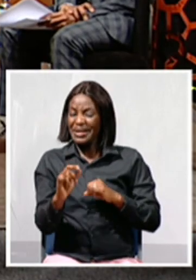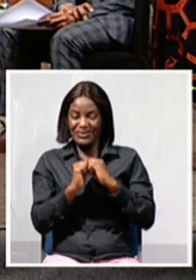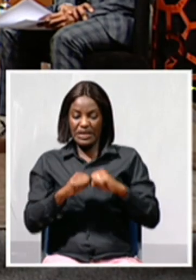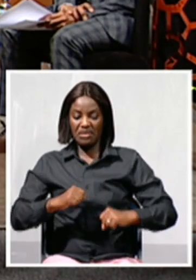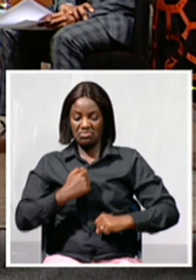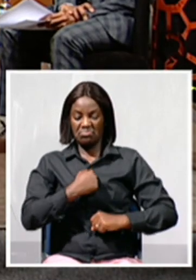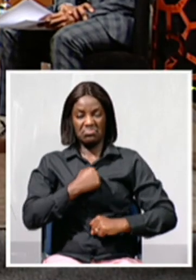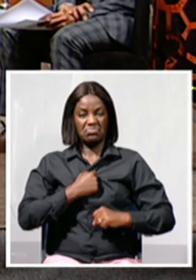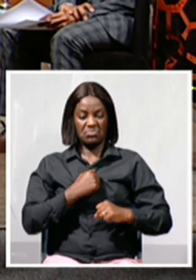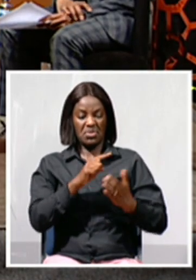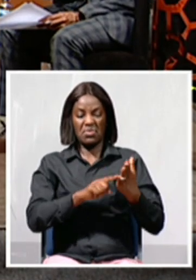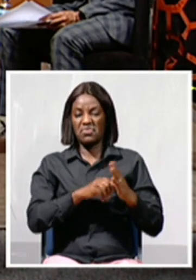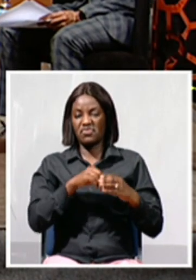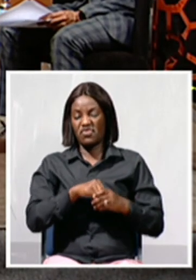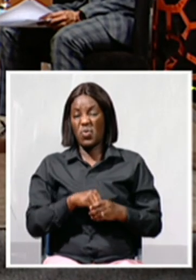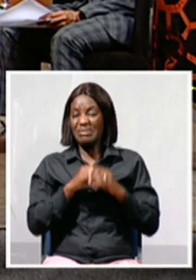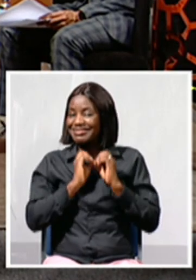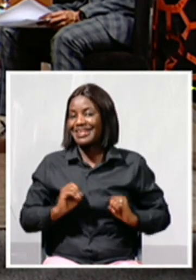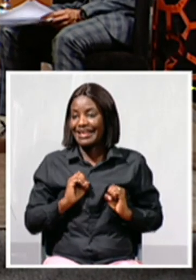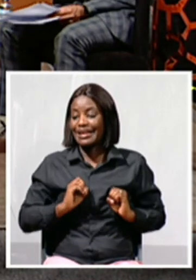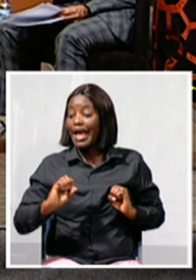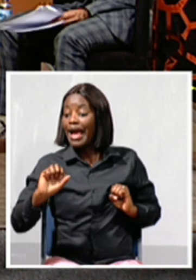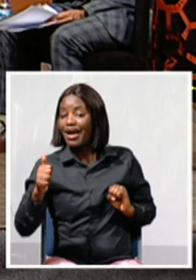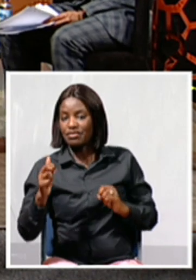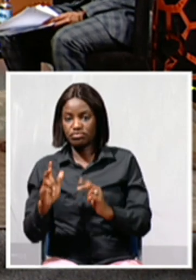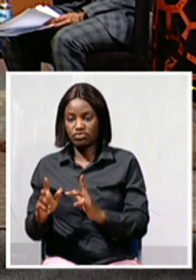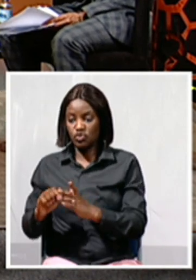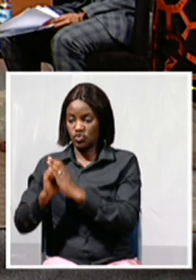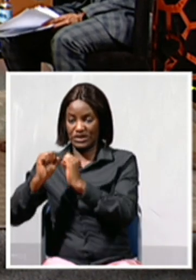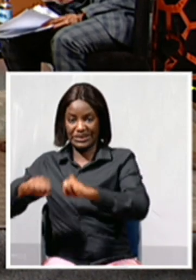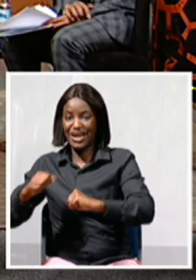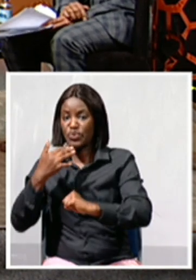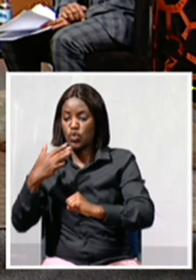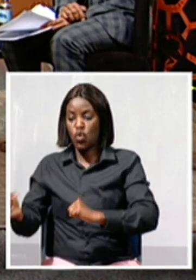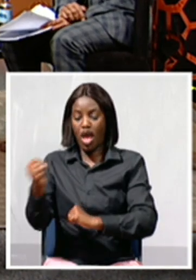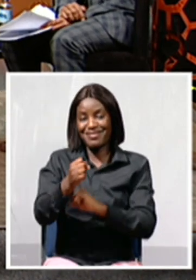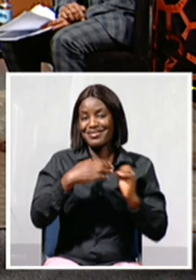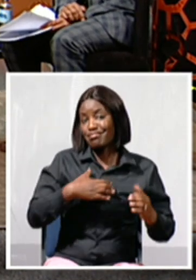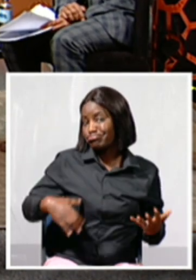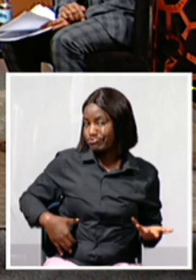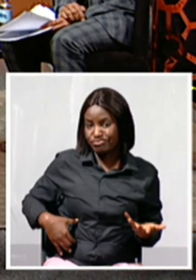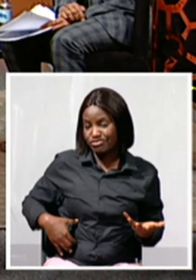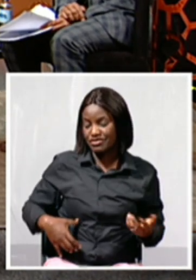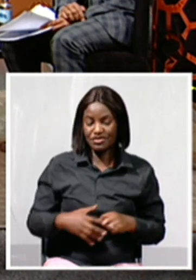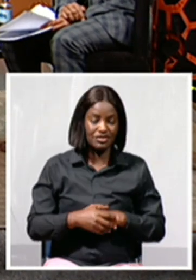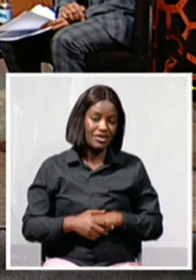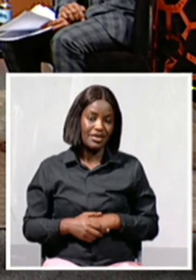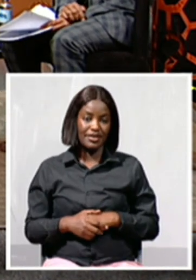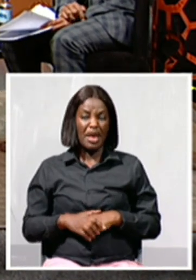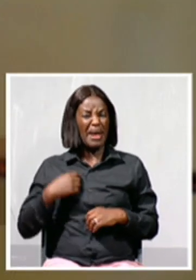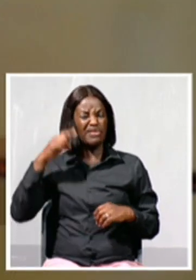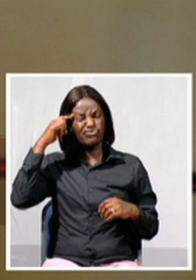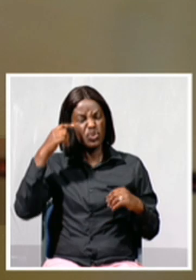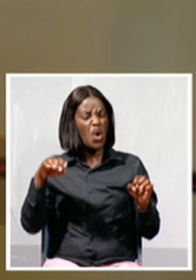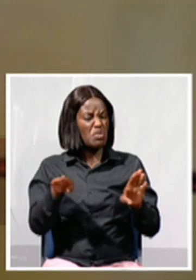think can meet your expectations. And the results will stand whether or not you show up at the polls. Yes, because I don't think we are doing enough in